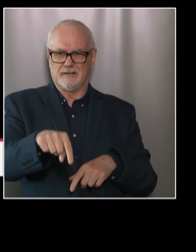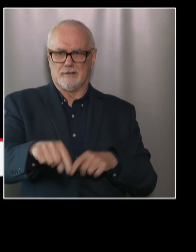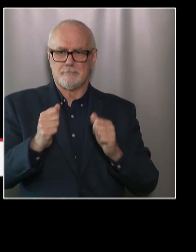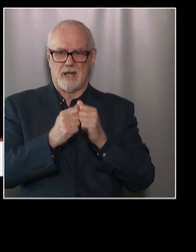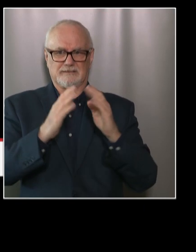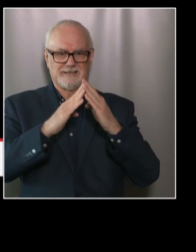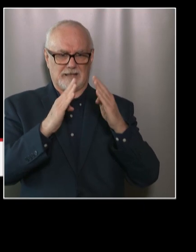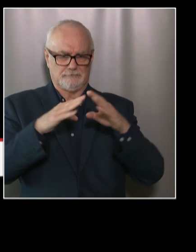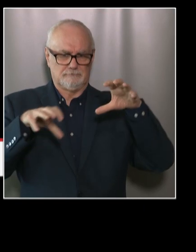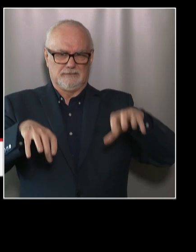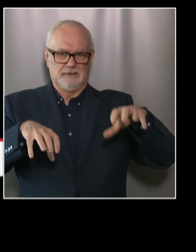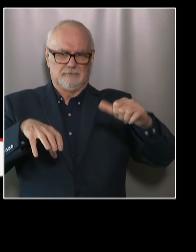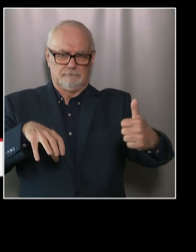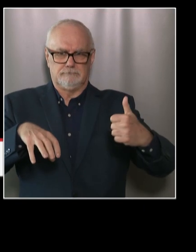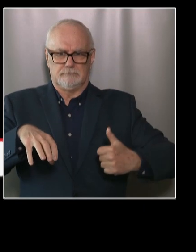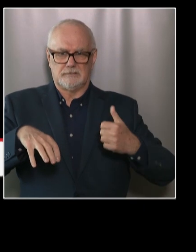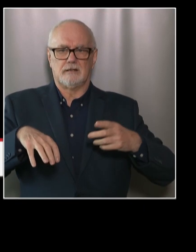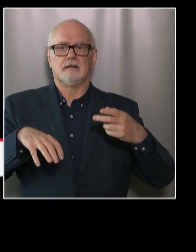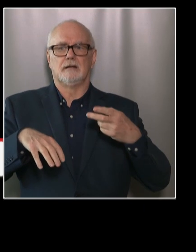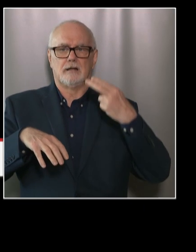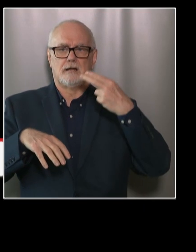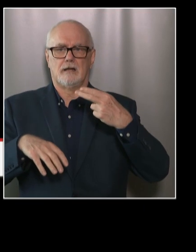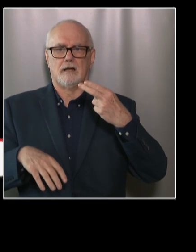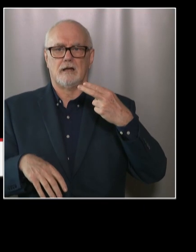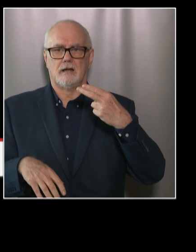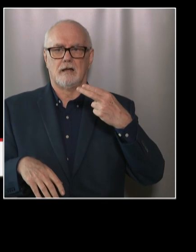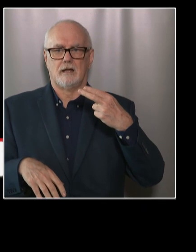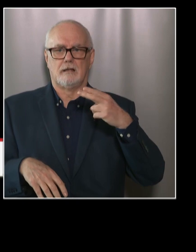Tower. For the multifamily,